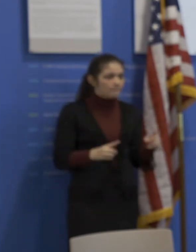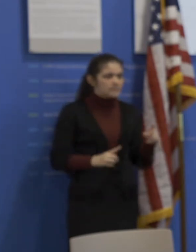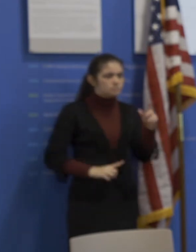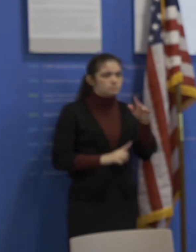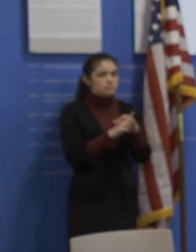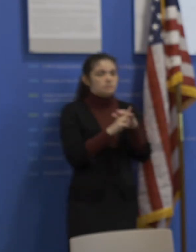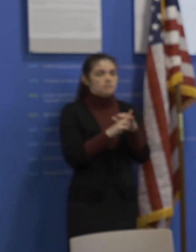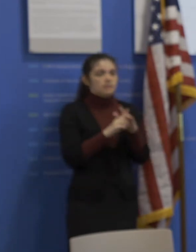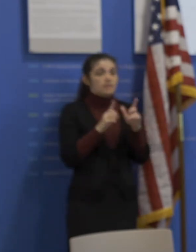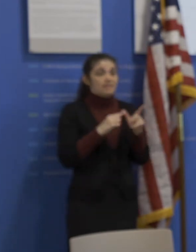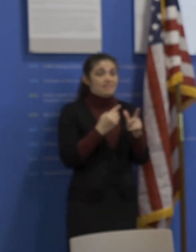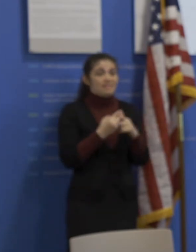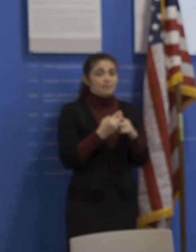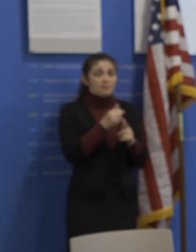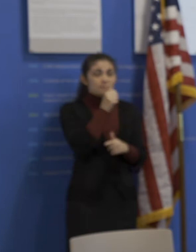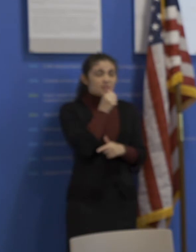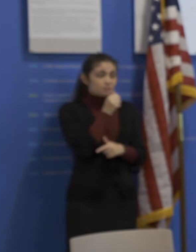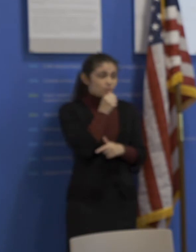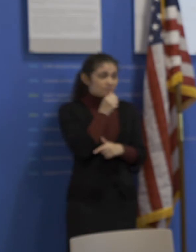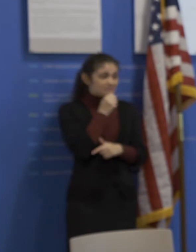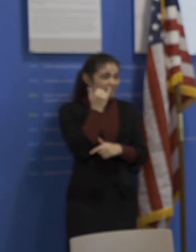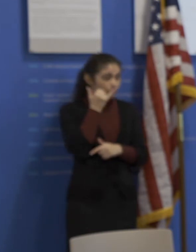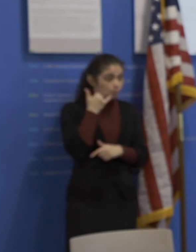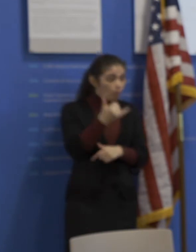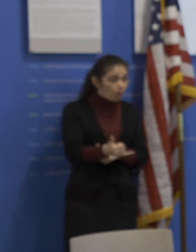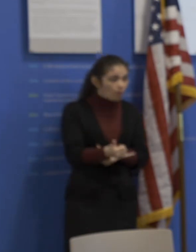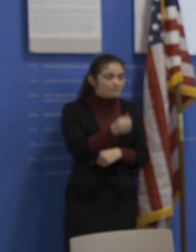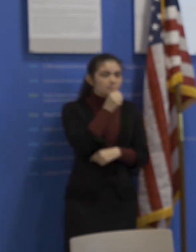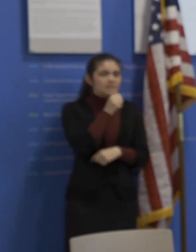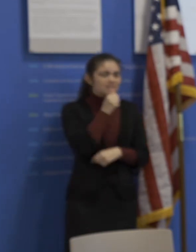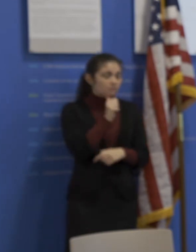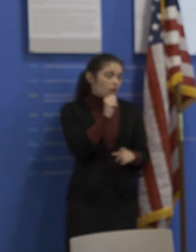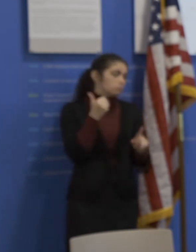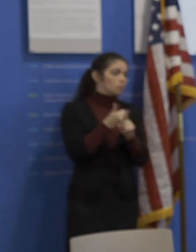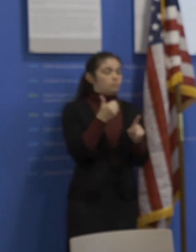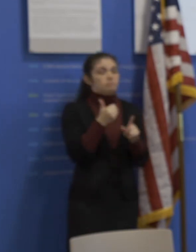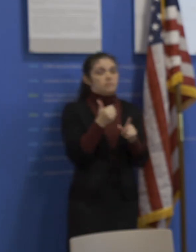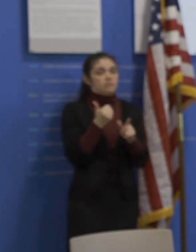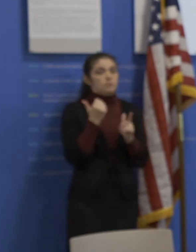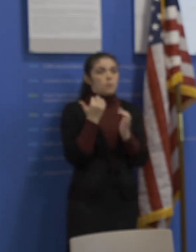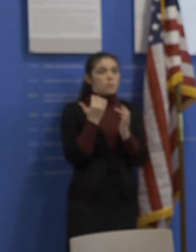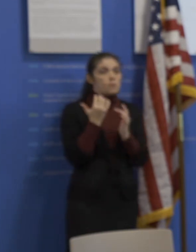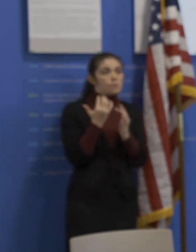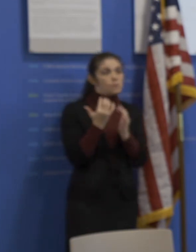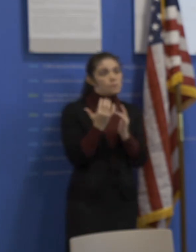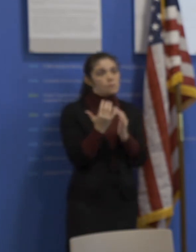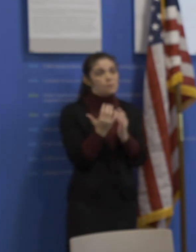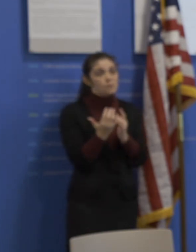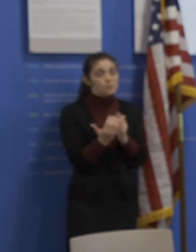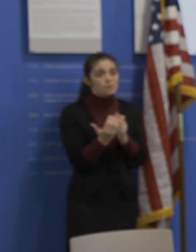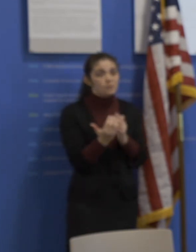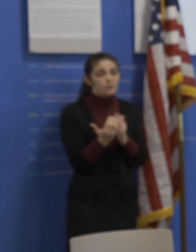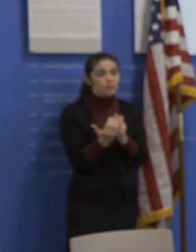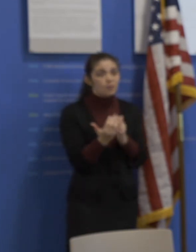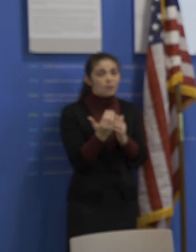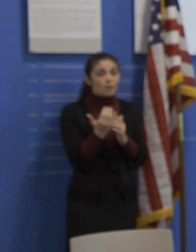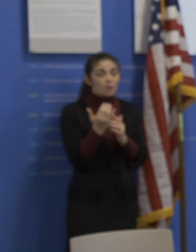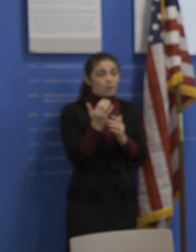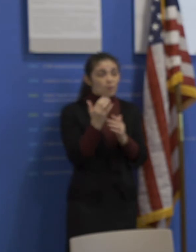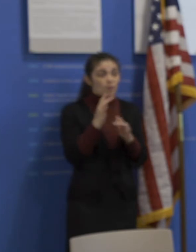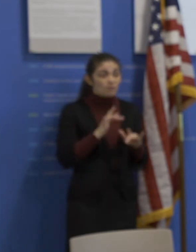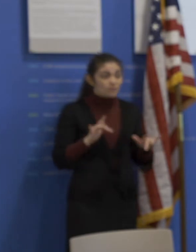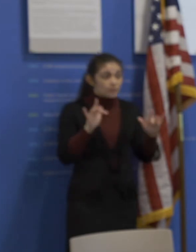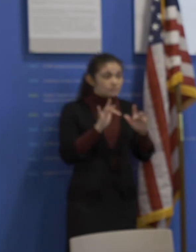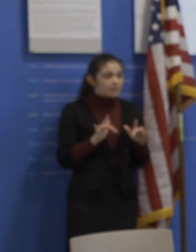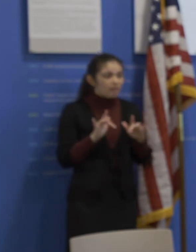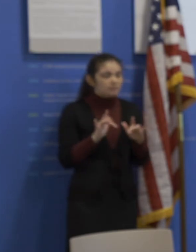So we're asking for your patience on the phone. If you don't get us right away and you get you get turfed to a voicemail or a busy signal,